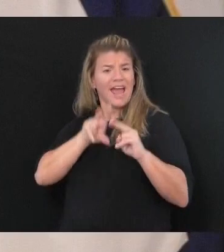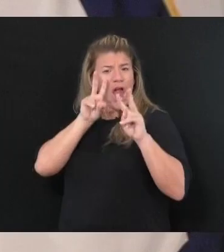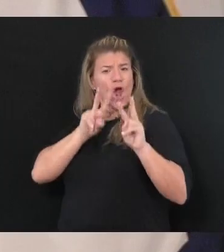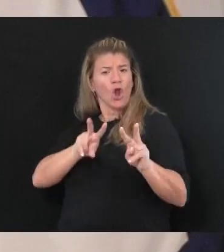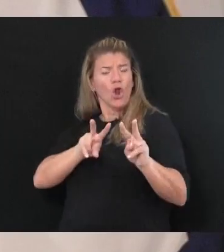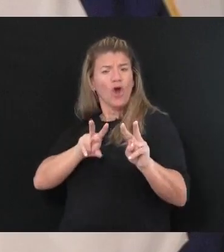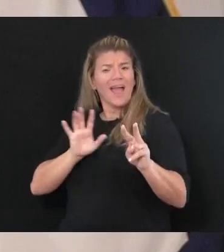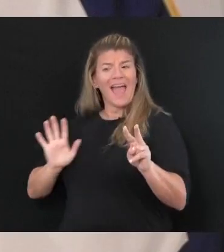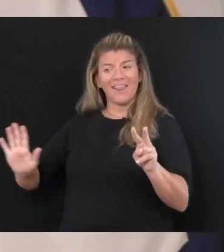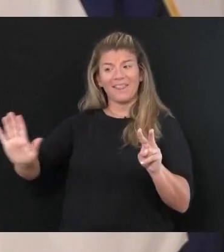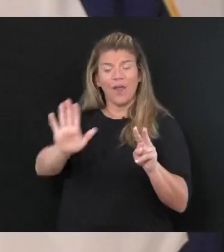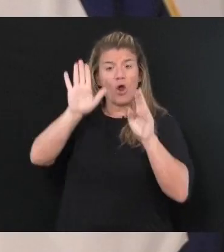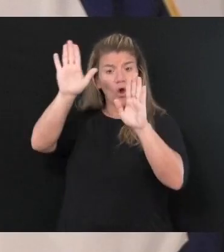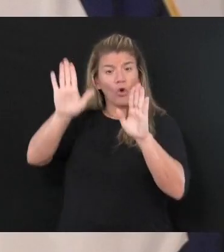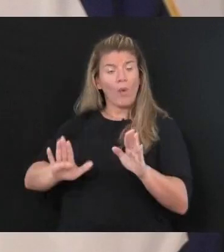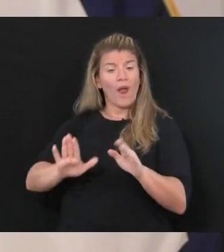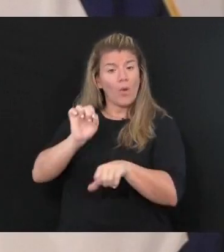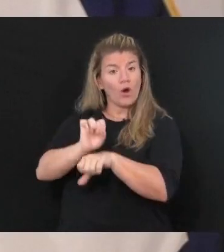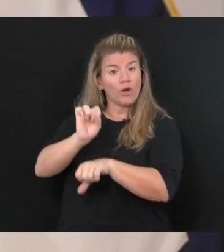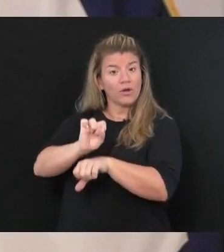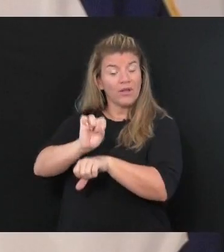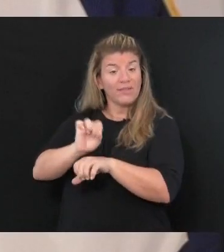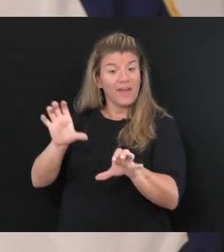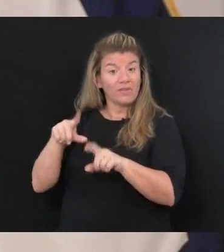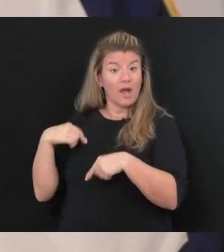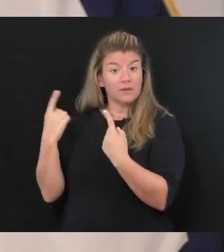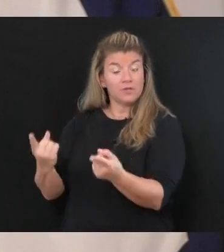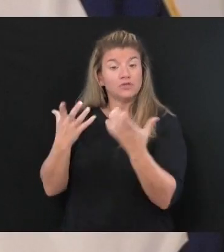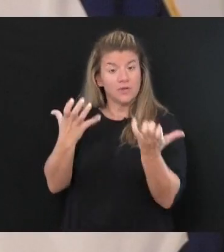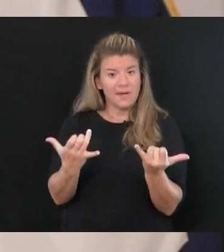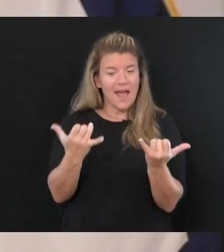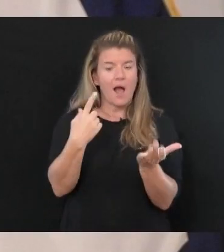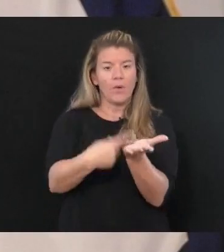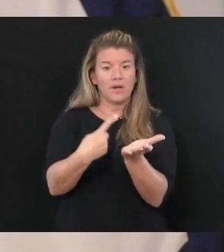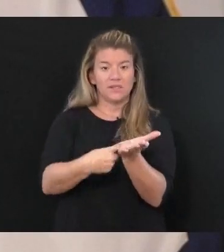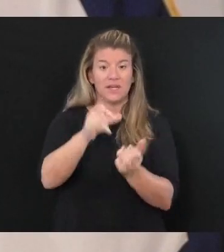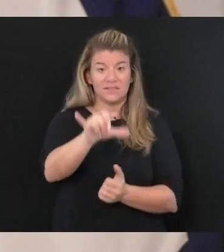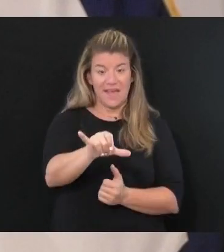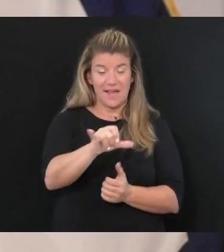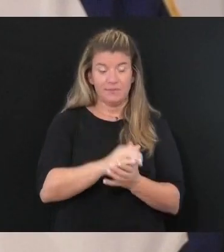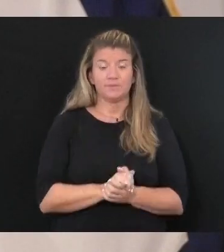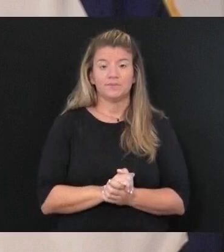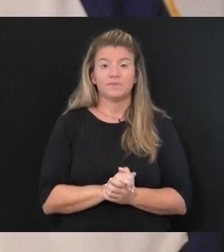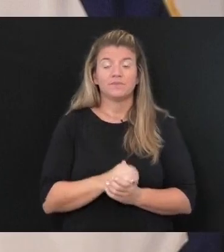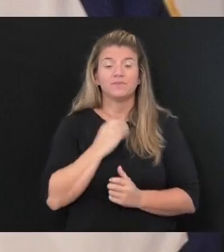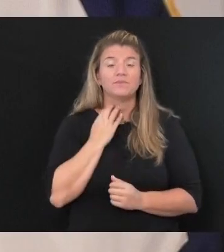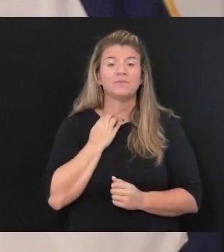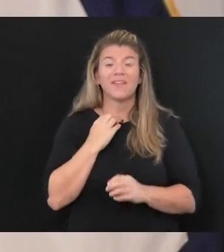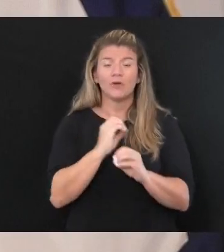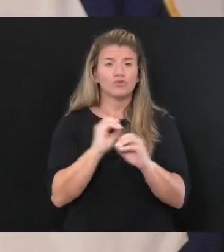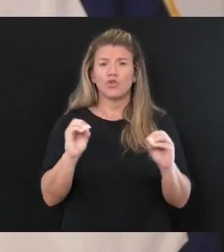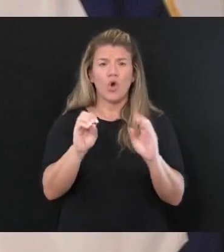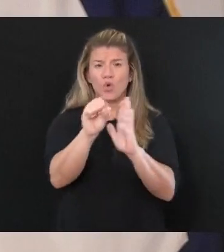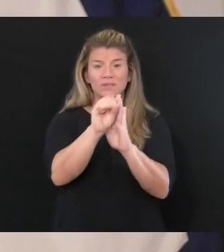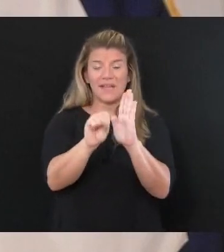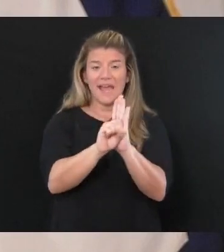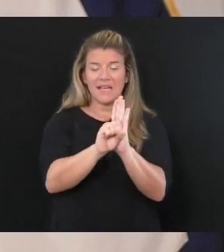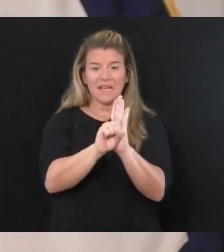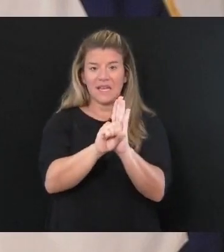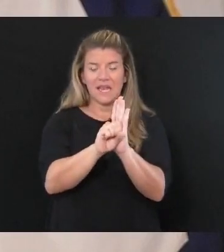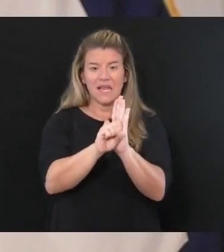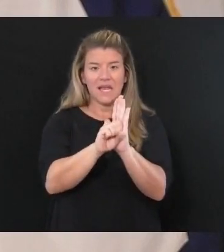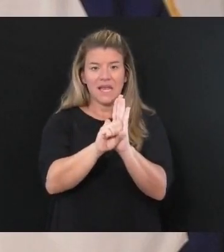and let me just go through it now with you. You know, there's no state that we know of that has